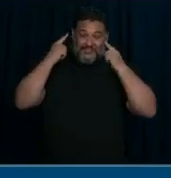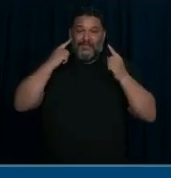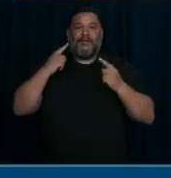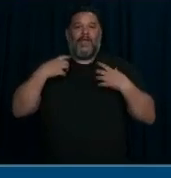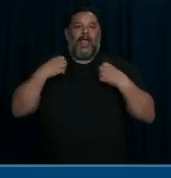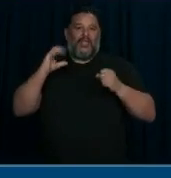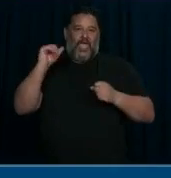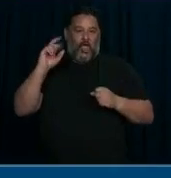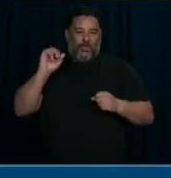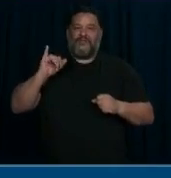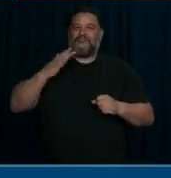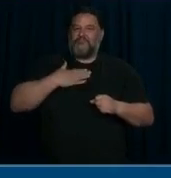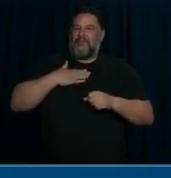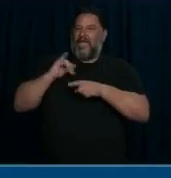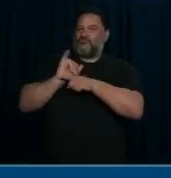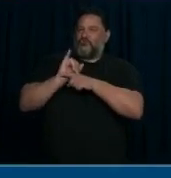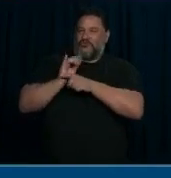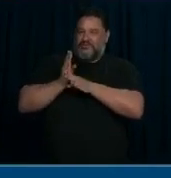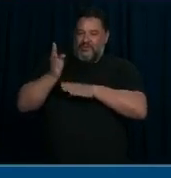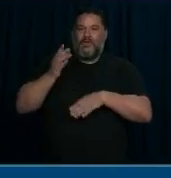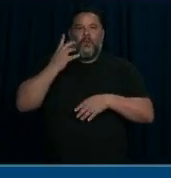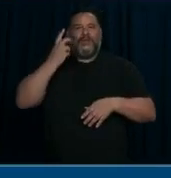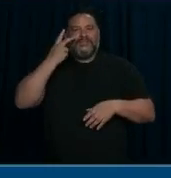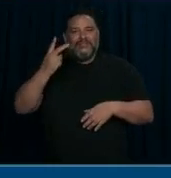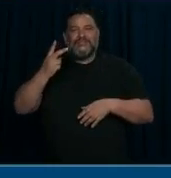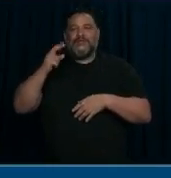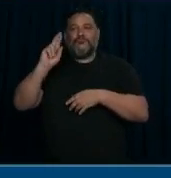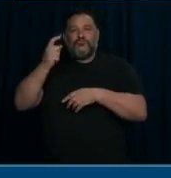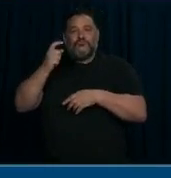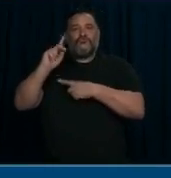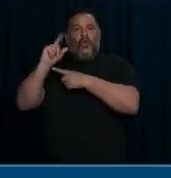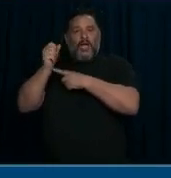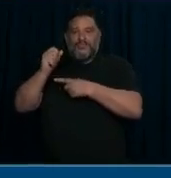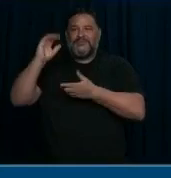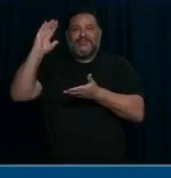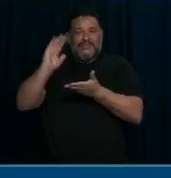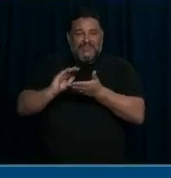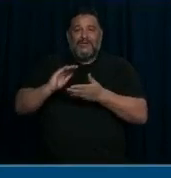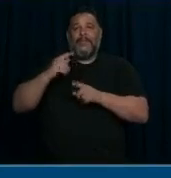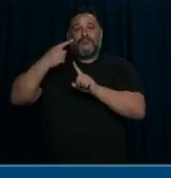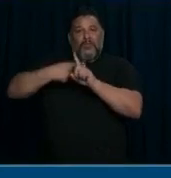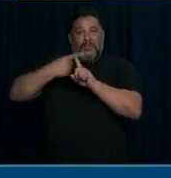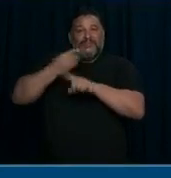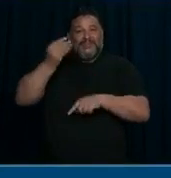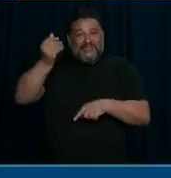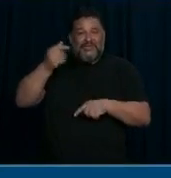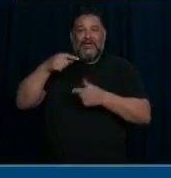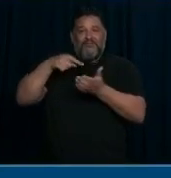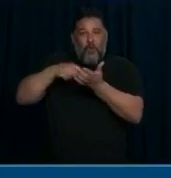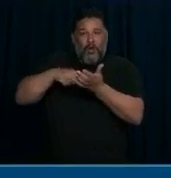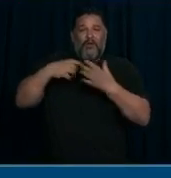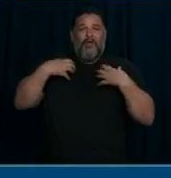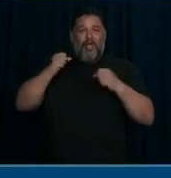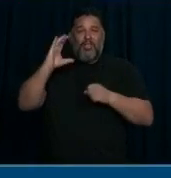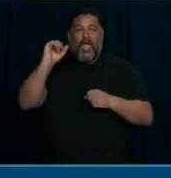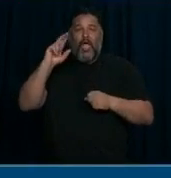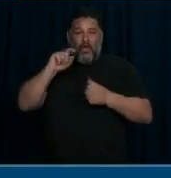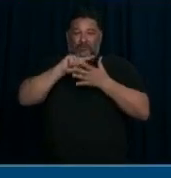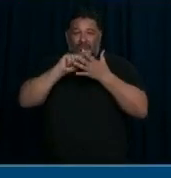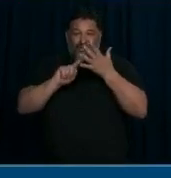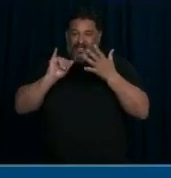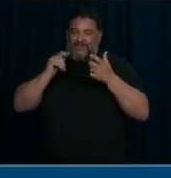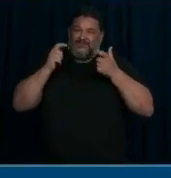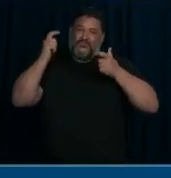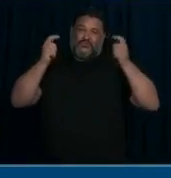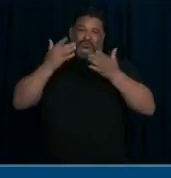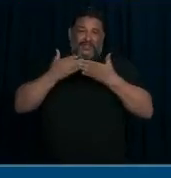right? And I want to see the prices of prescription drugs come down, premiums, or affordability of healthcare. These are huge things